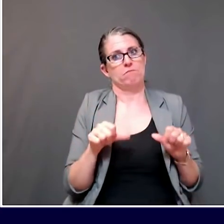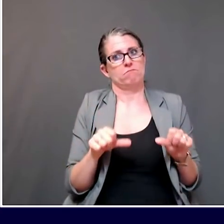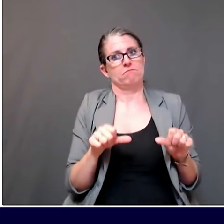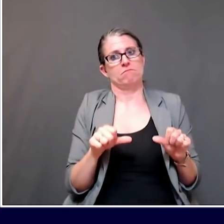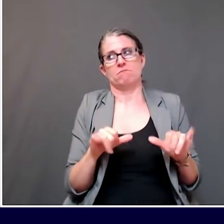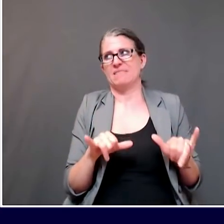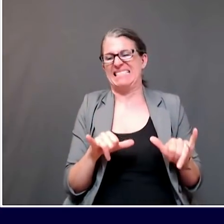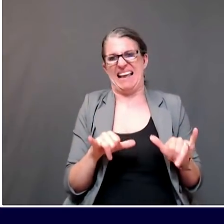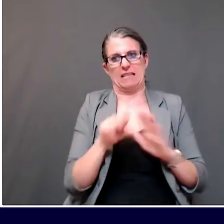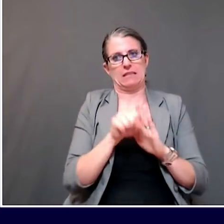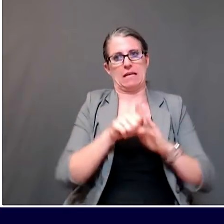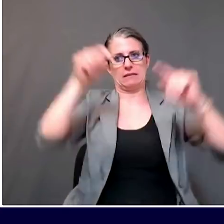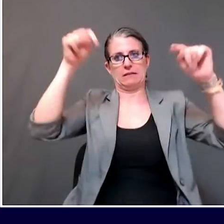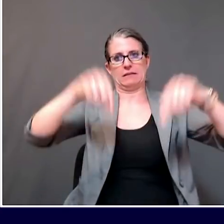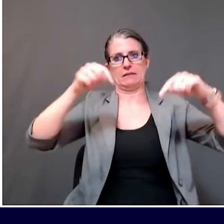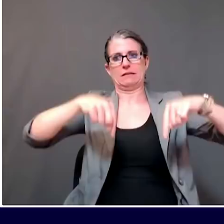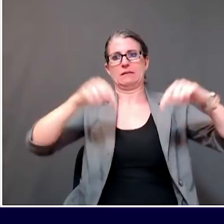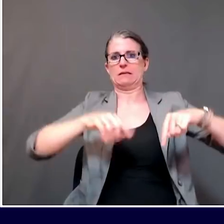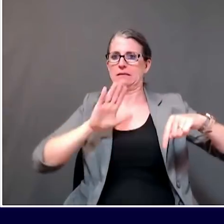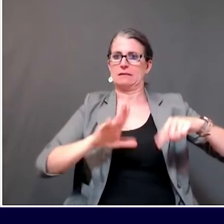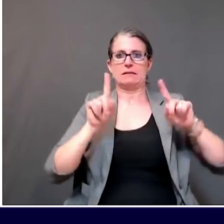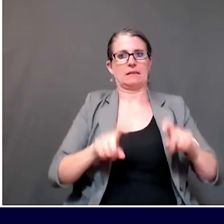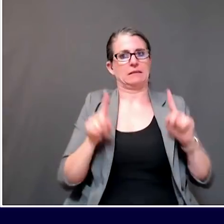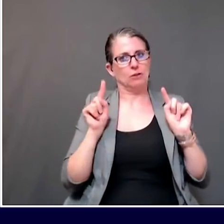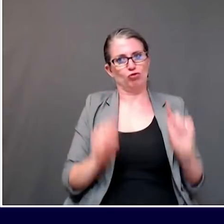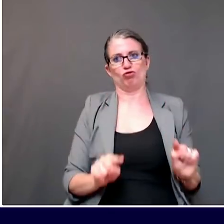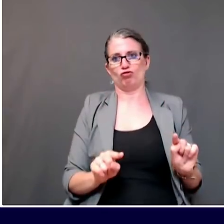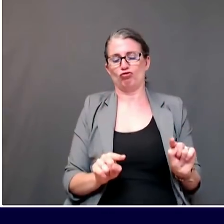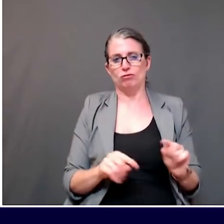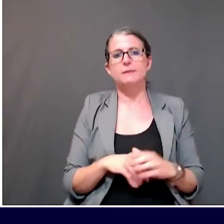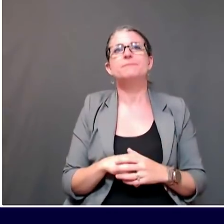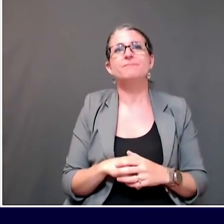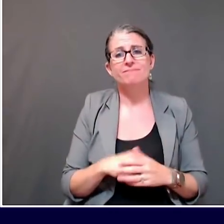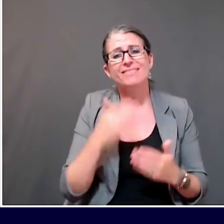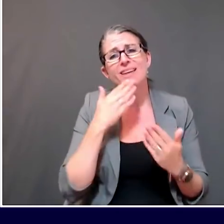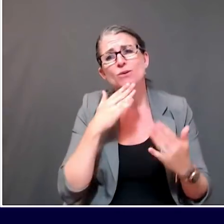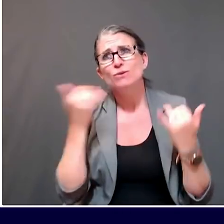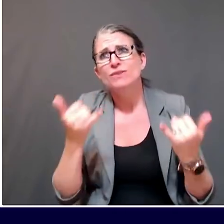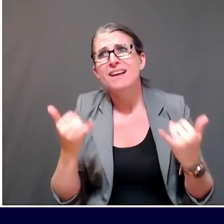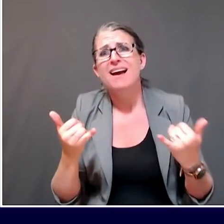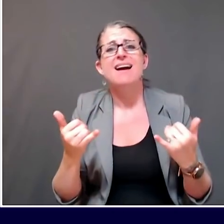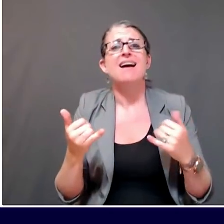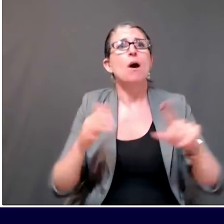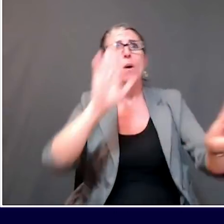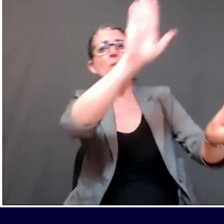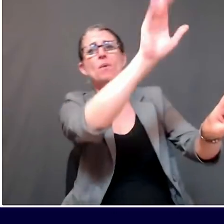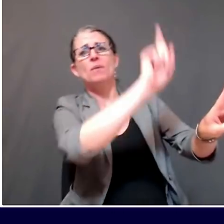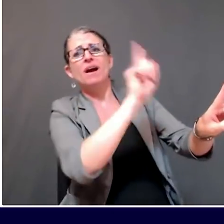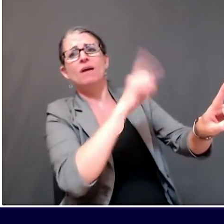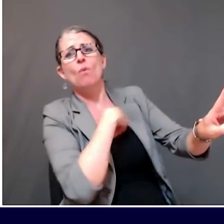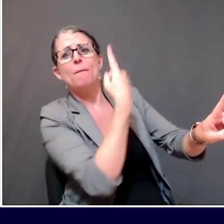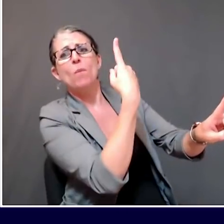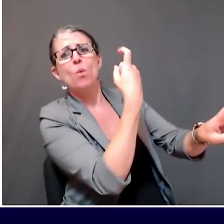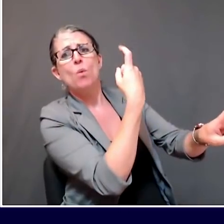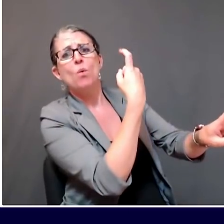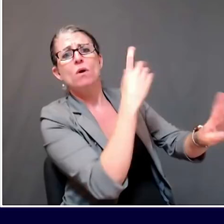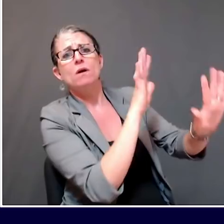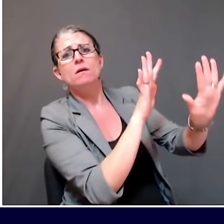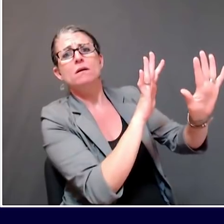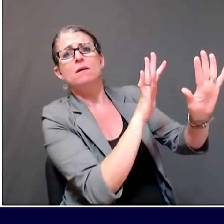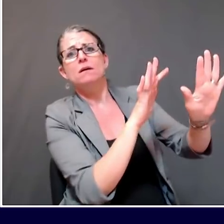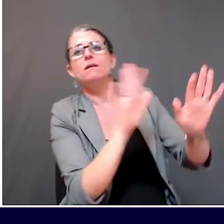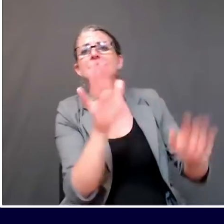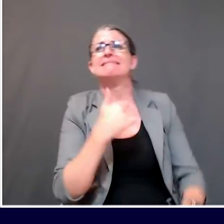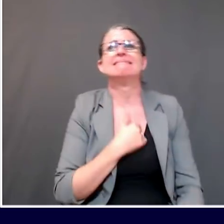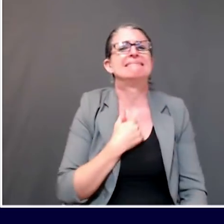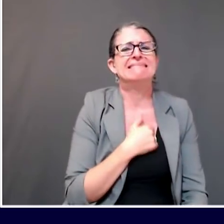Well, I'd like to thank everyone for their time today. Oh, yeah, go ahead, Charlie. Oh, I just wanted to ask